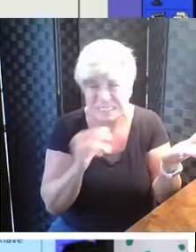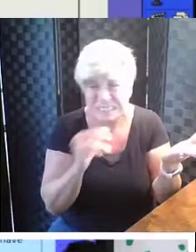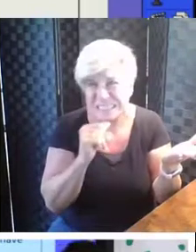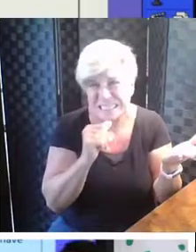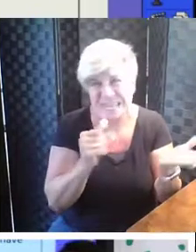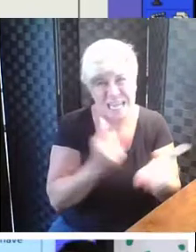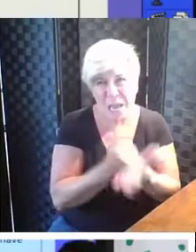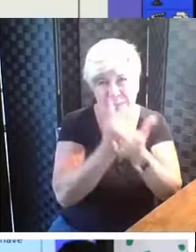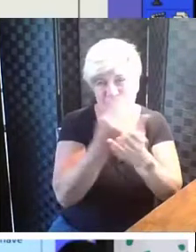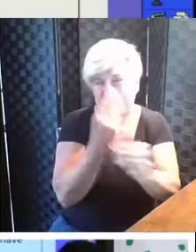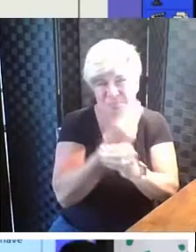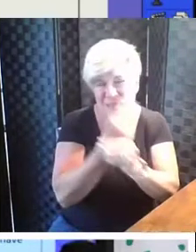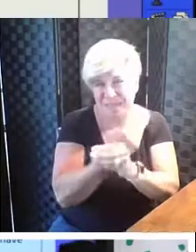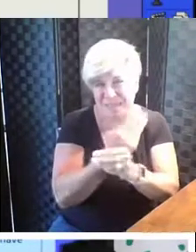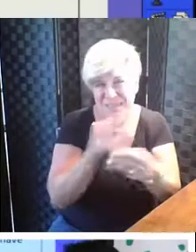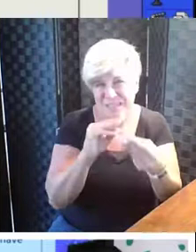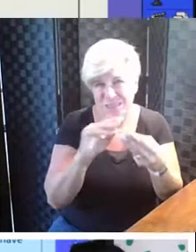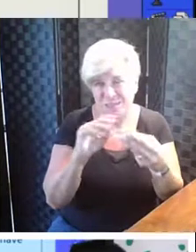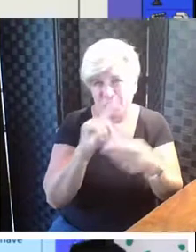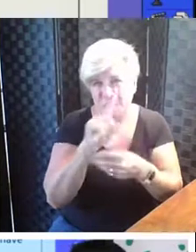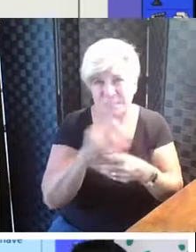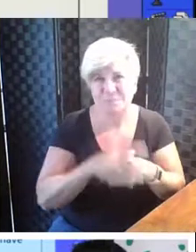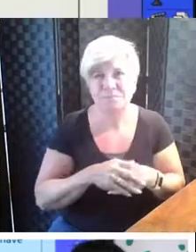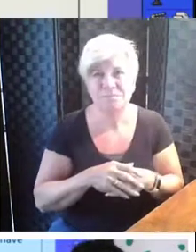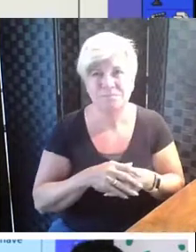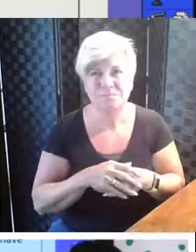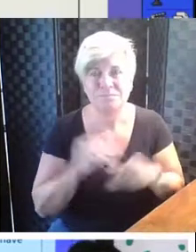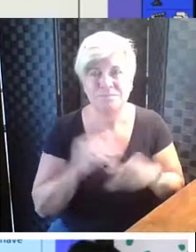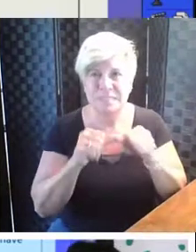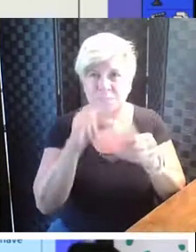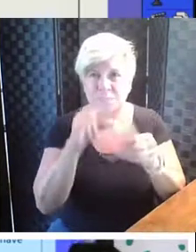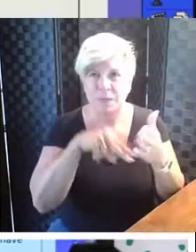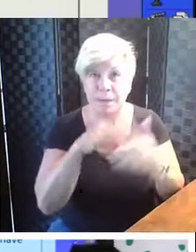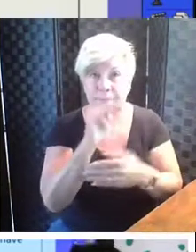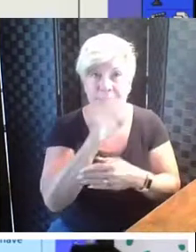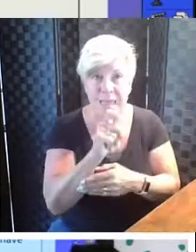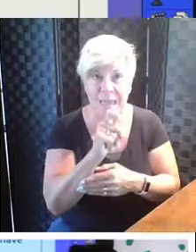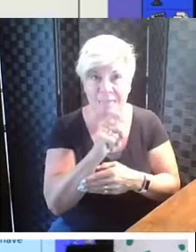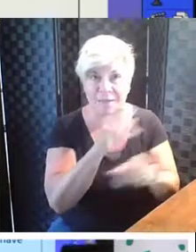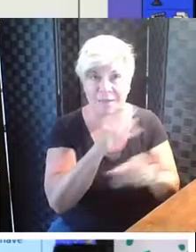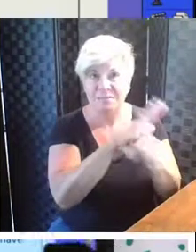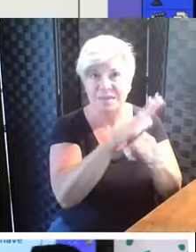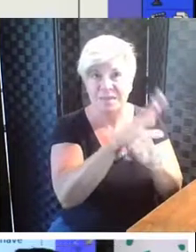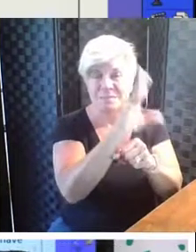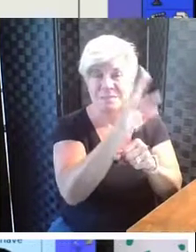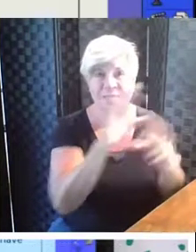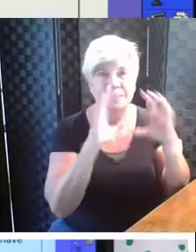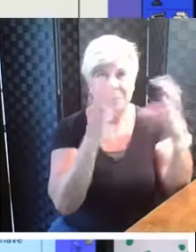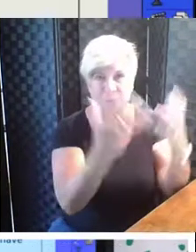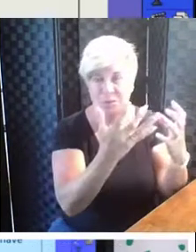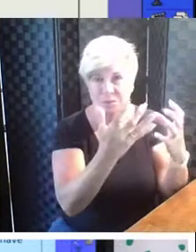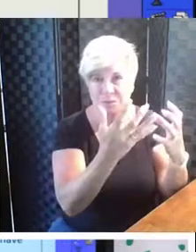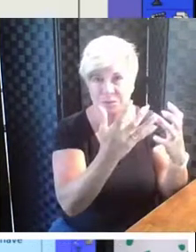Nothing that can help us answer this question, so we're going to keep reading. Max fills up 6 balloons with